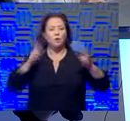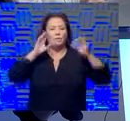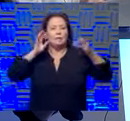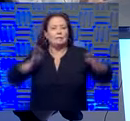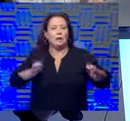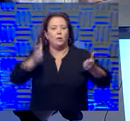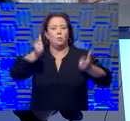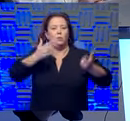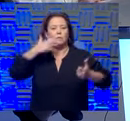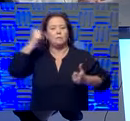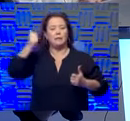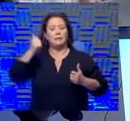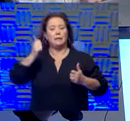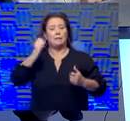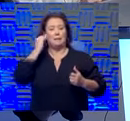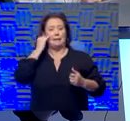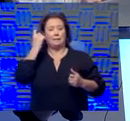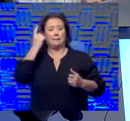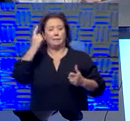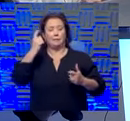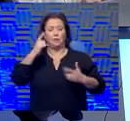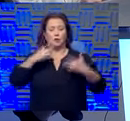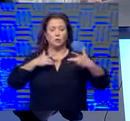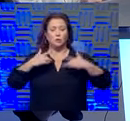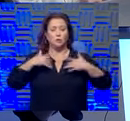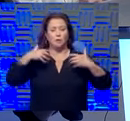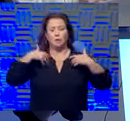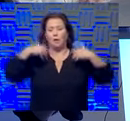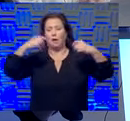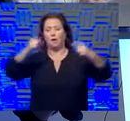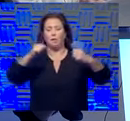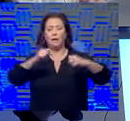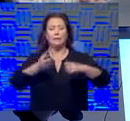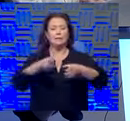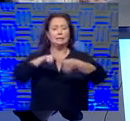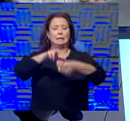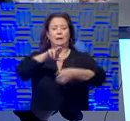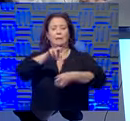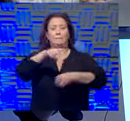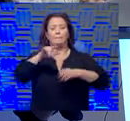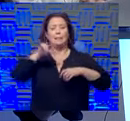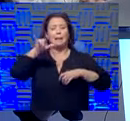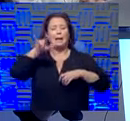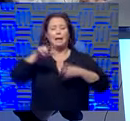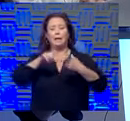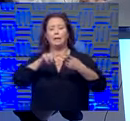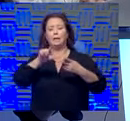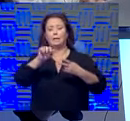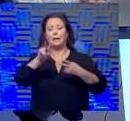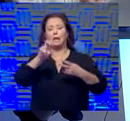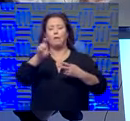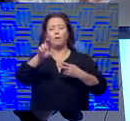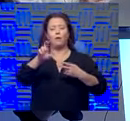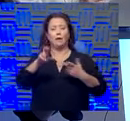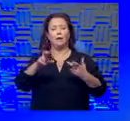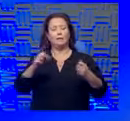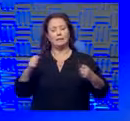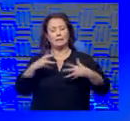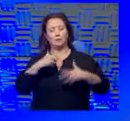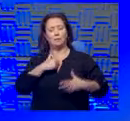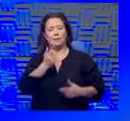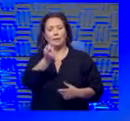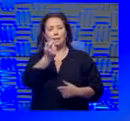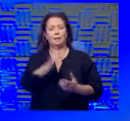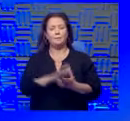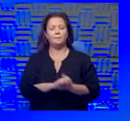someone is concerned about their health and has to be on a plane with a layover and in front of people, I don't know, that spooks me a little. Yeah, absolutely. You